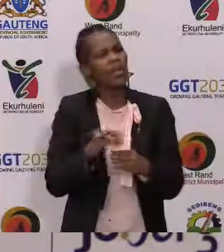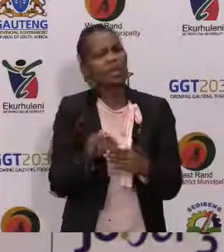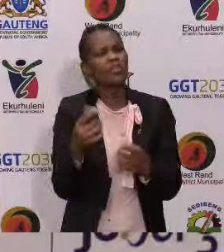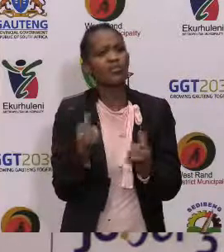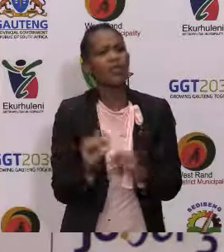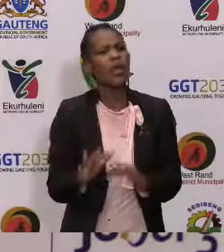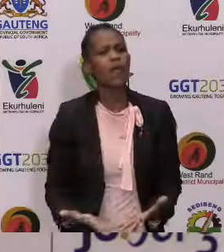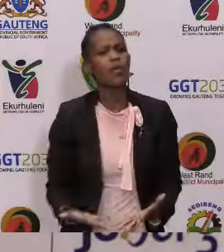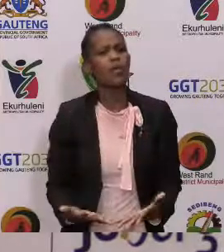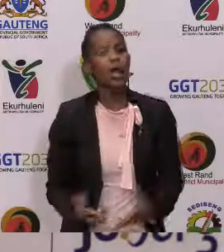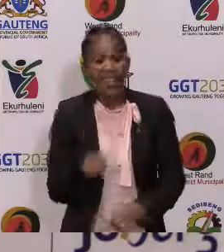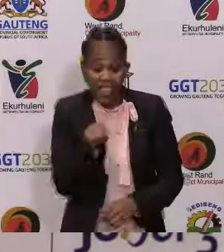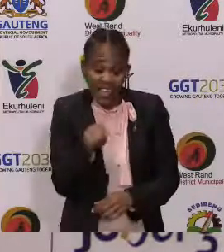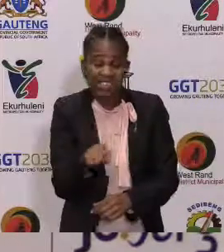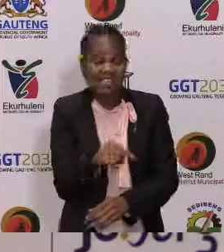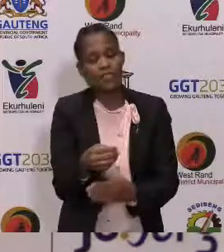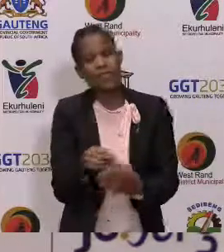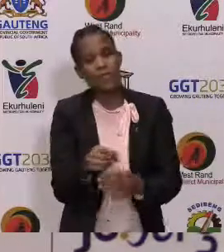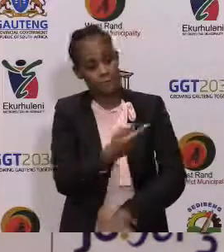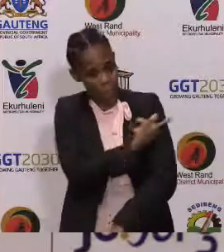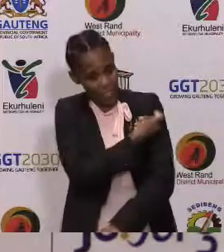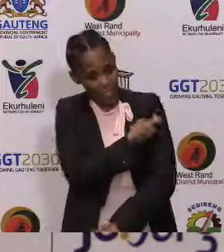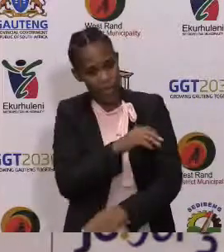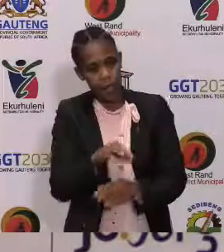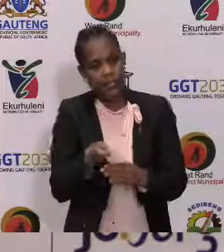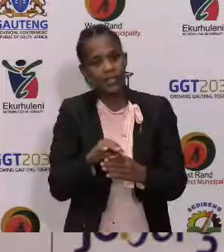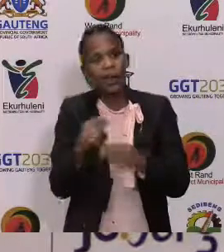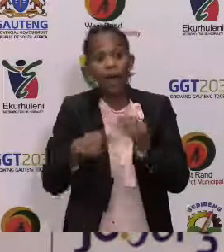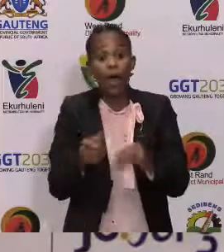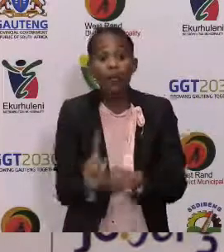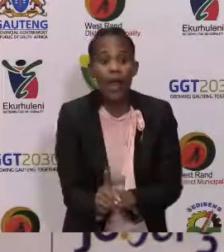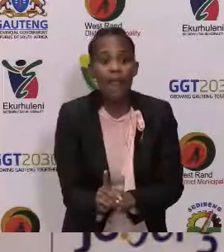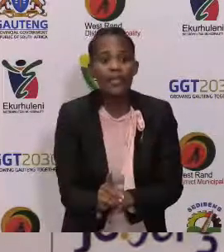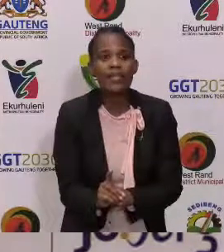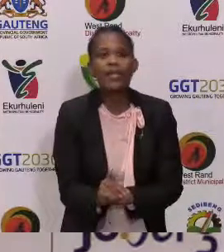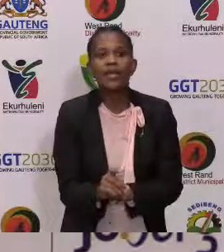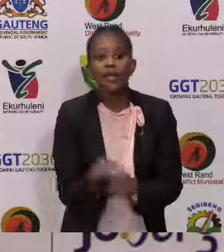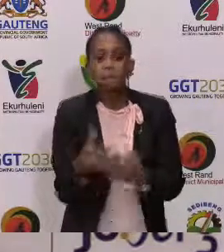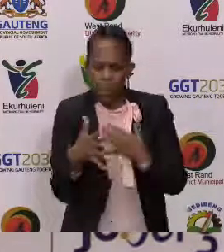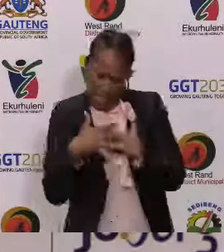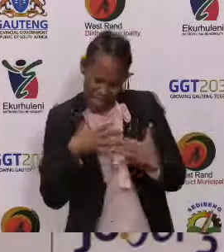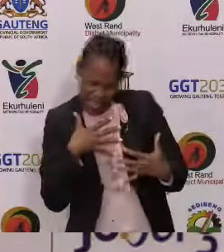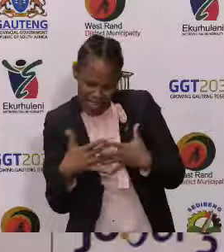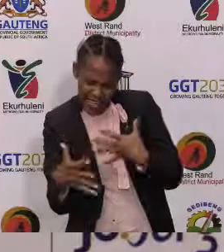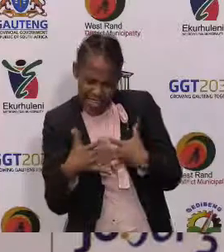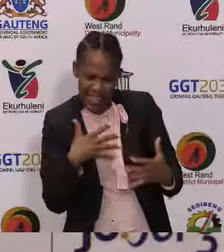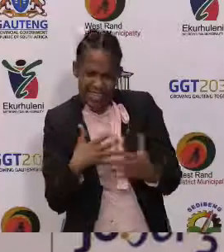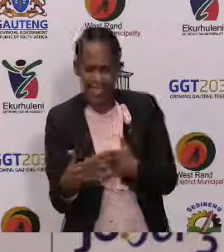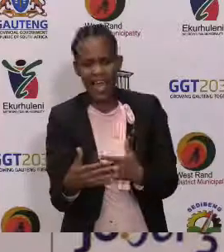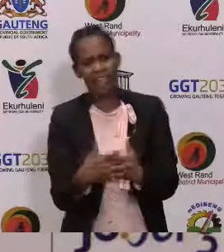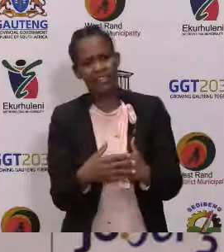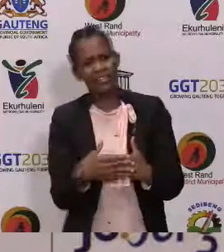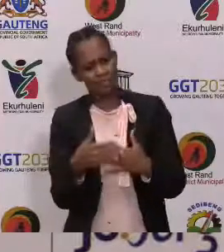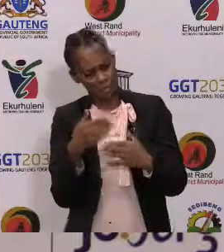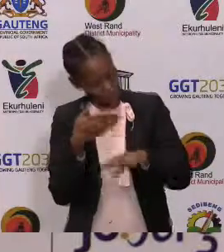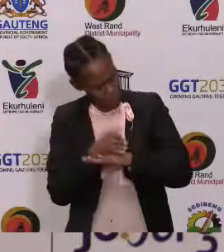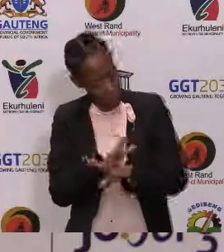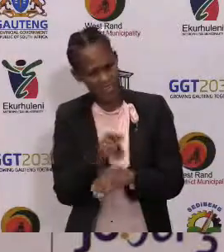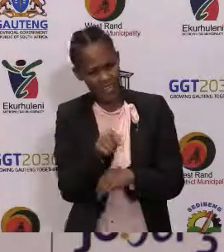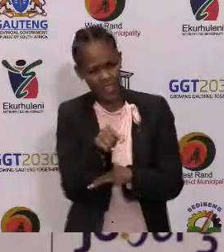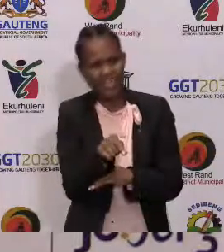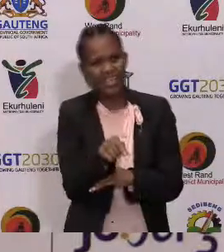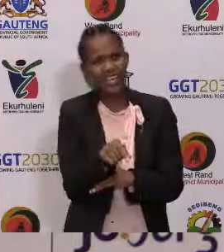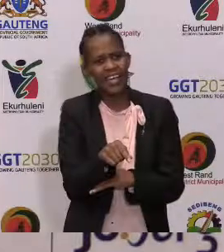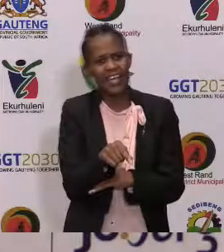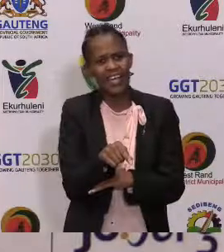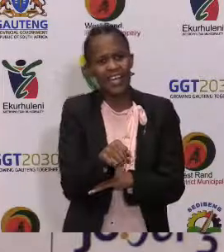the vaccination plan is also about, yes, indeed, dealing with avoiding